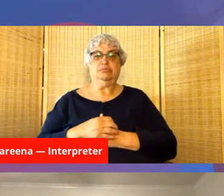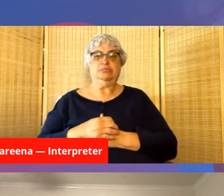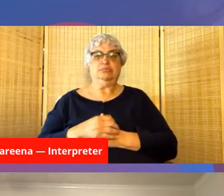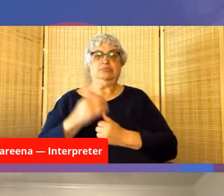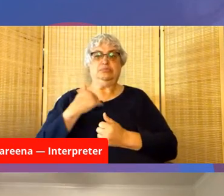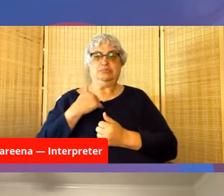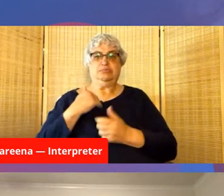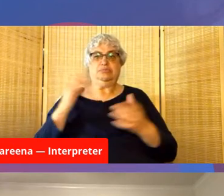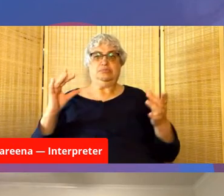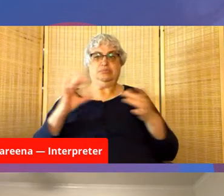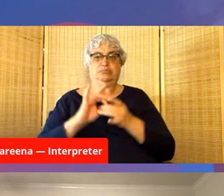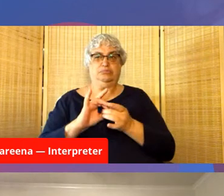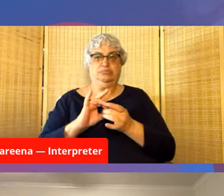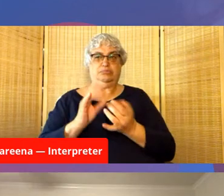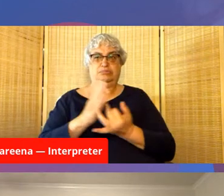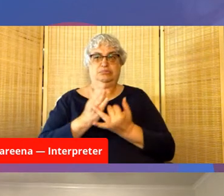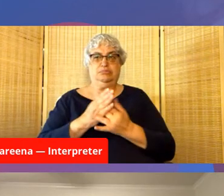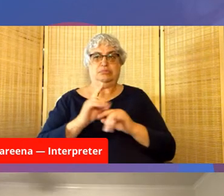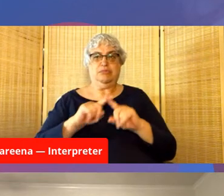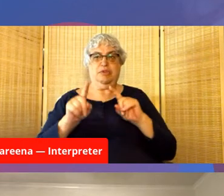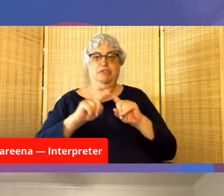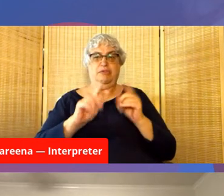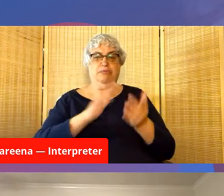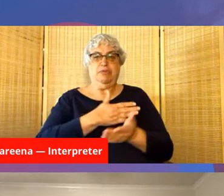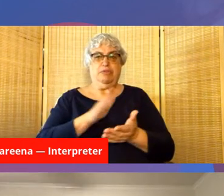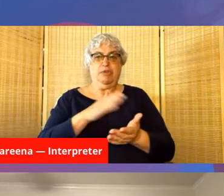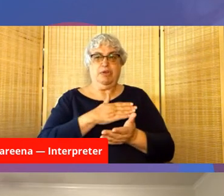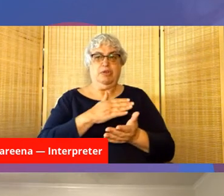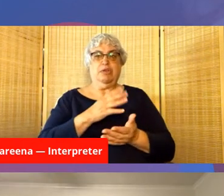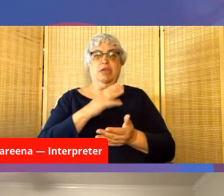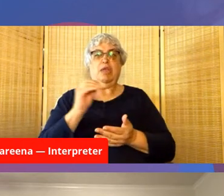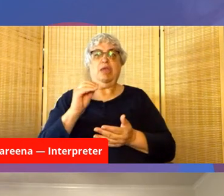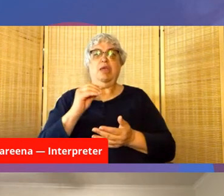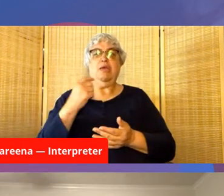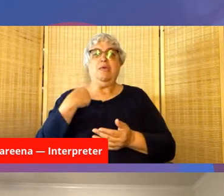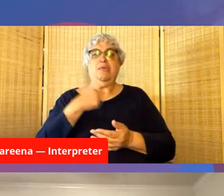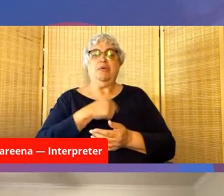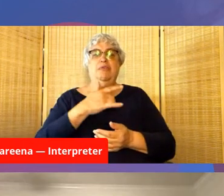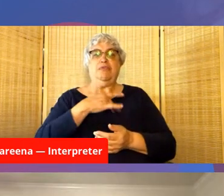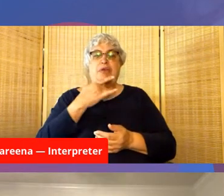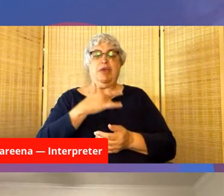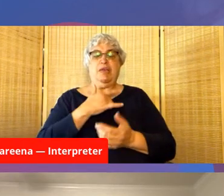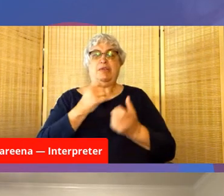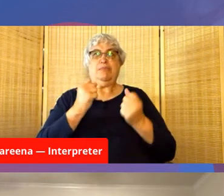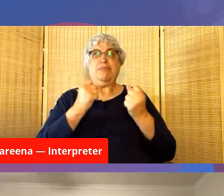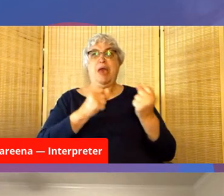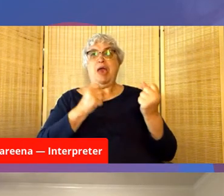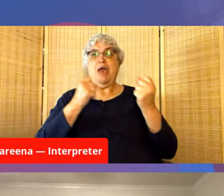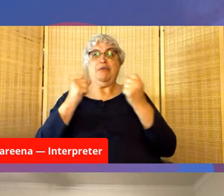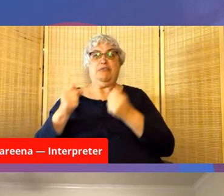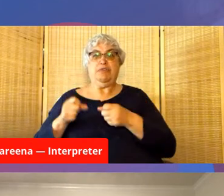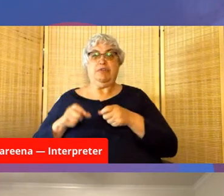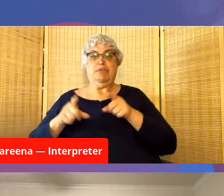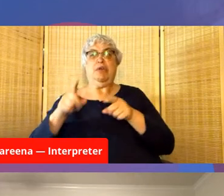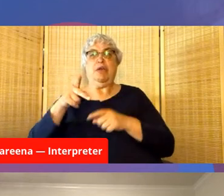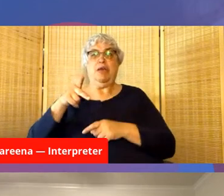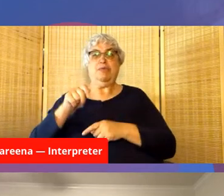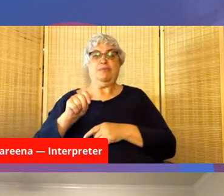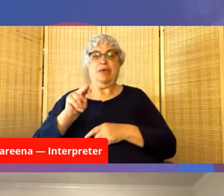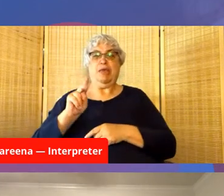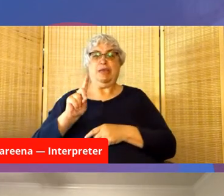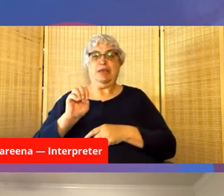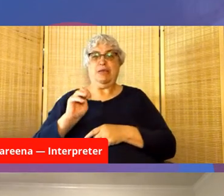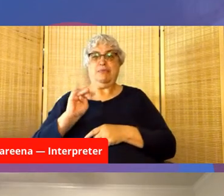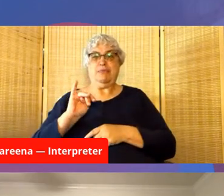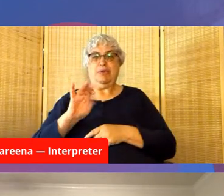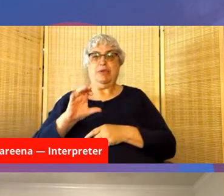wonderful bonds between different musical traditions. Mm-hmm. And as we've all felt so powerfully during this pandemic, we have a great human